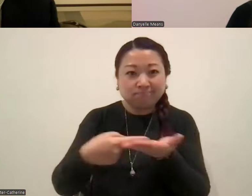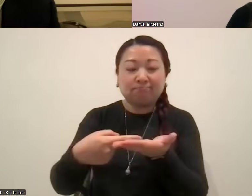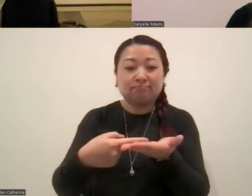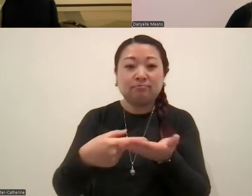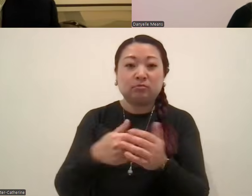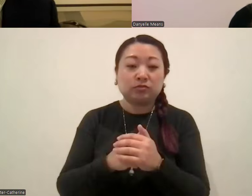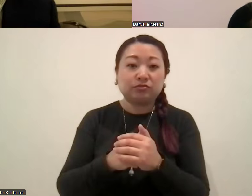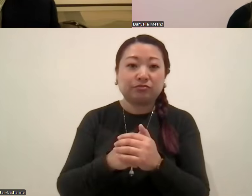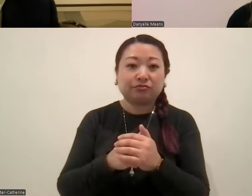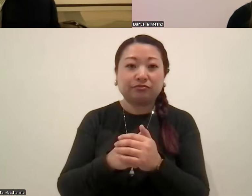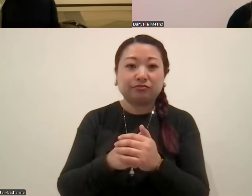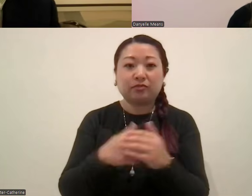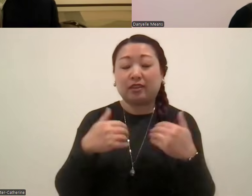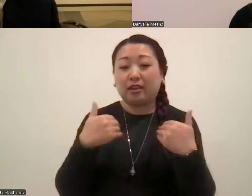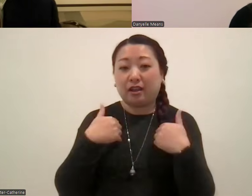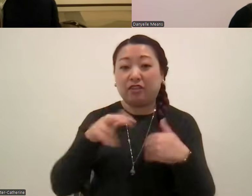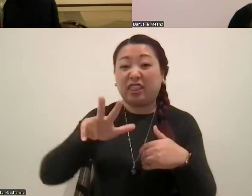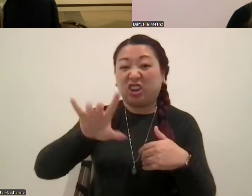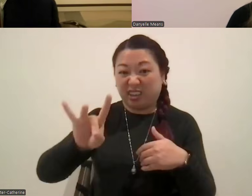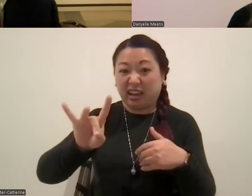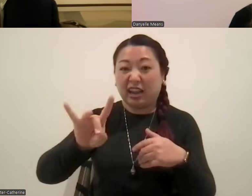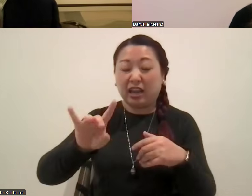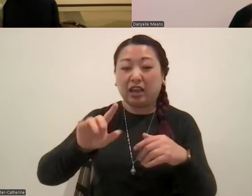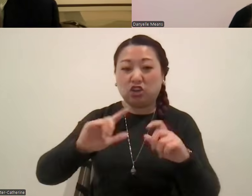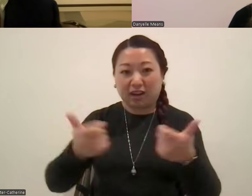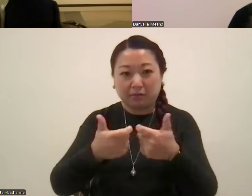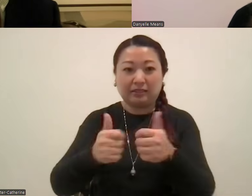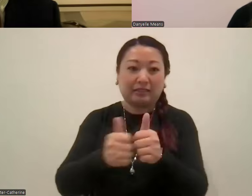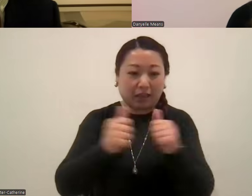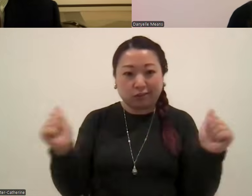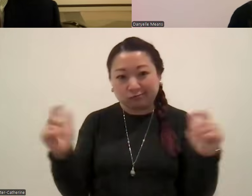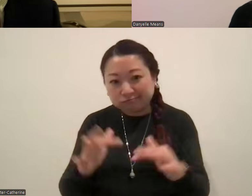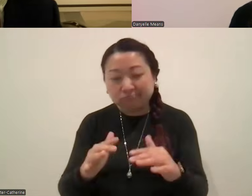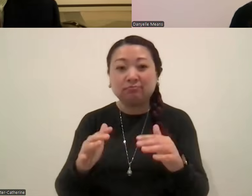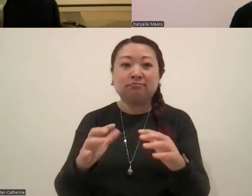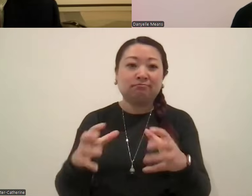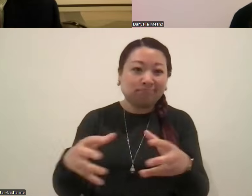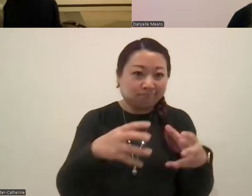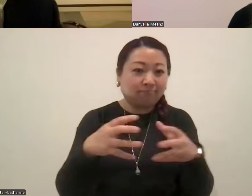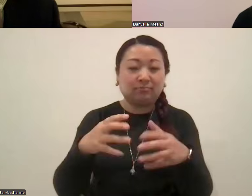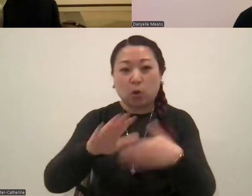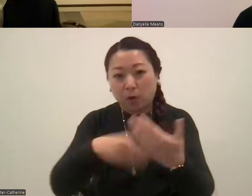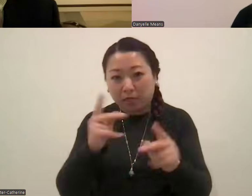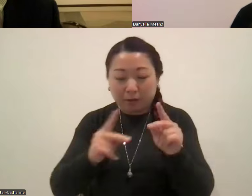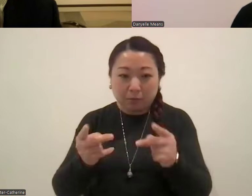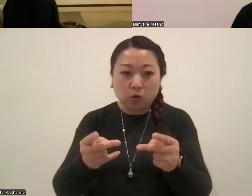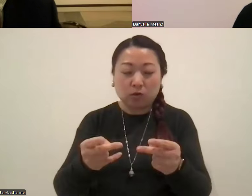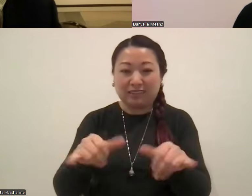to have 38 tribes come together, to have all of those people in the same